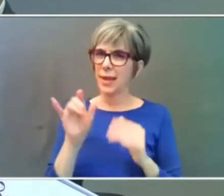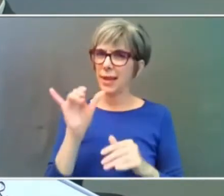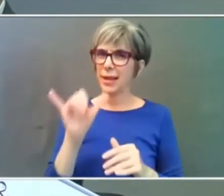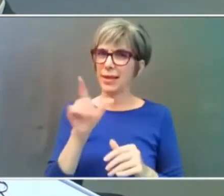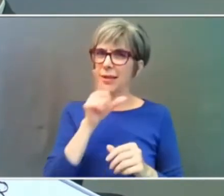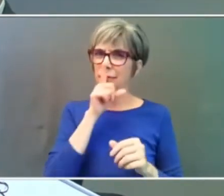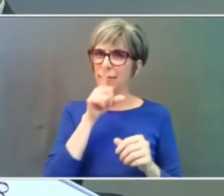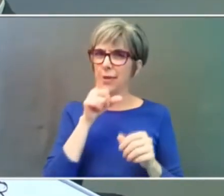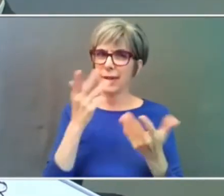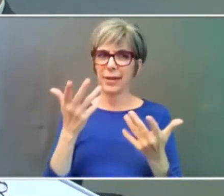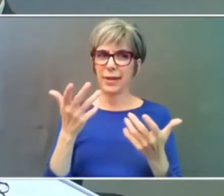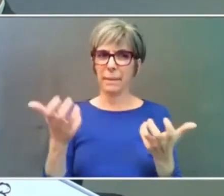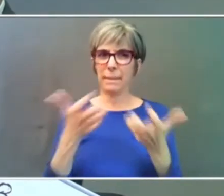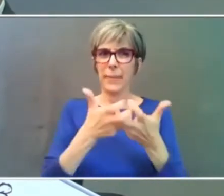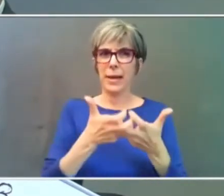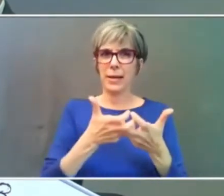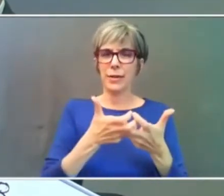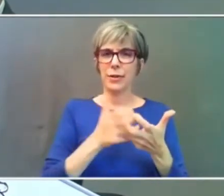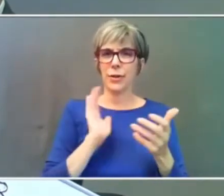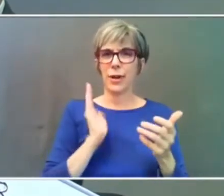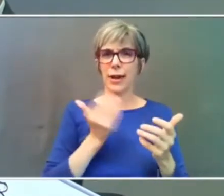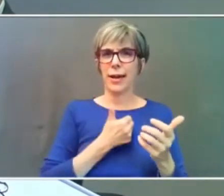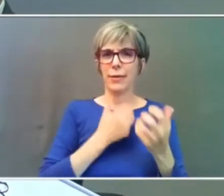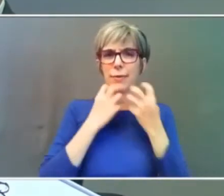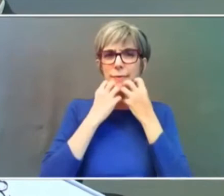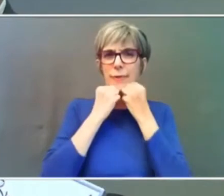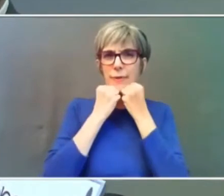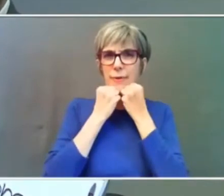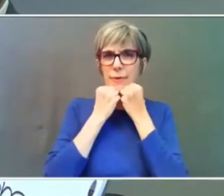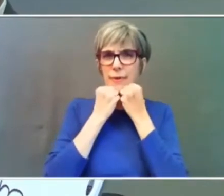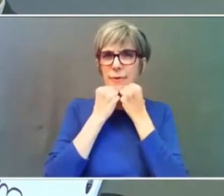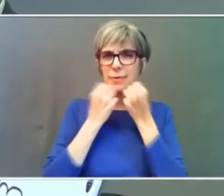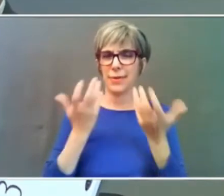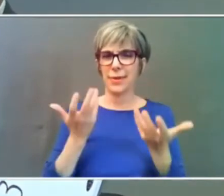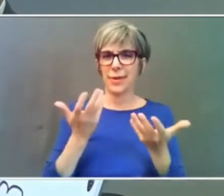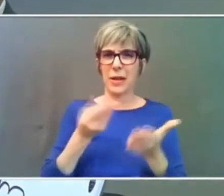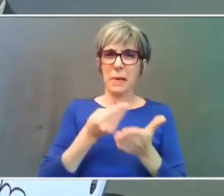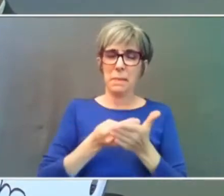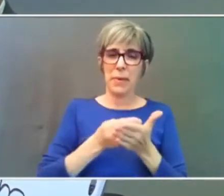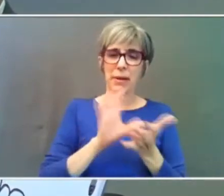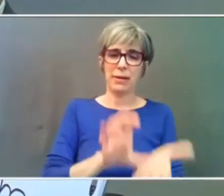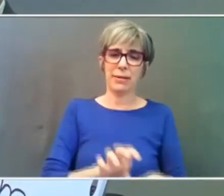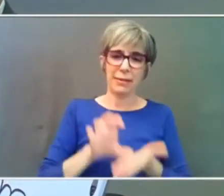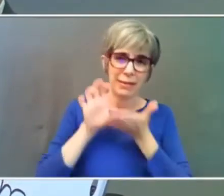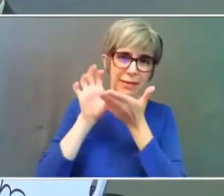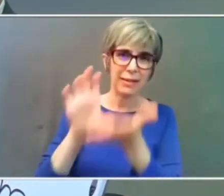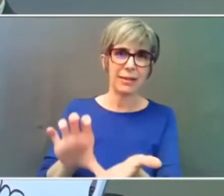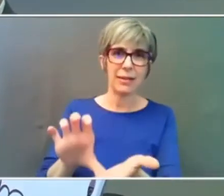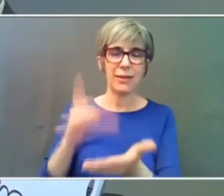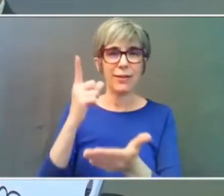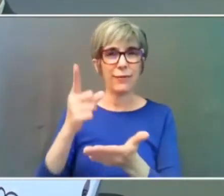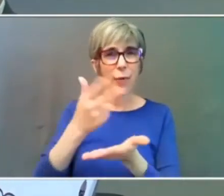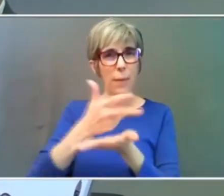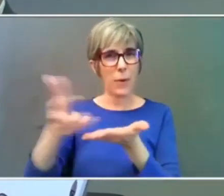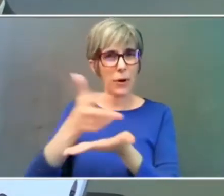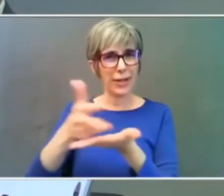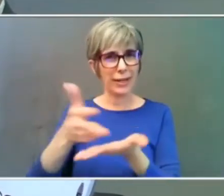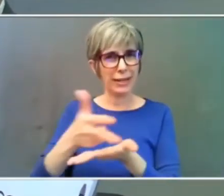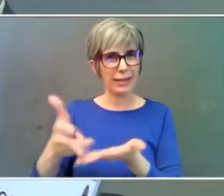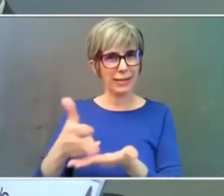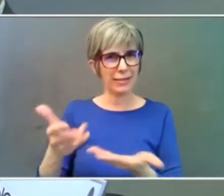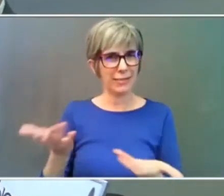values to put all of this money into a parking deck? Okay, because,